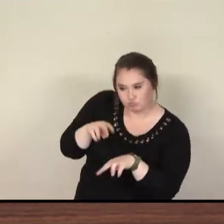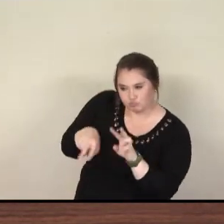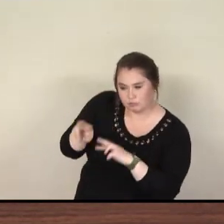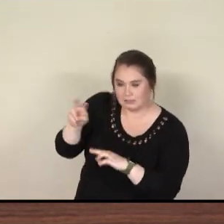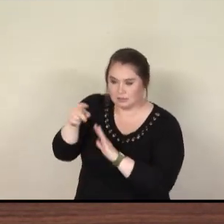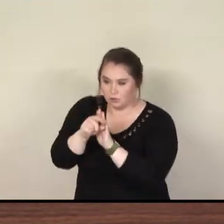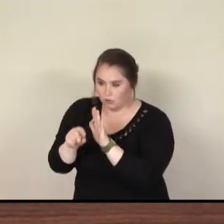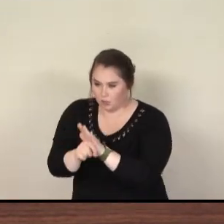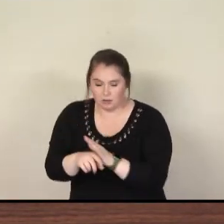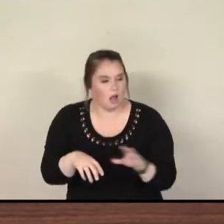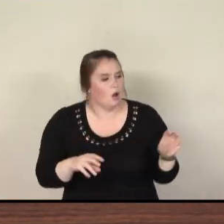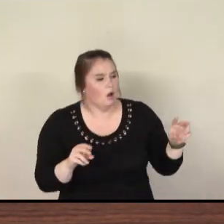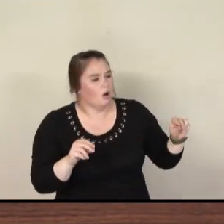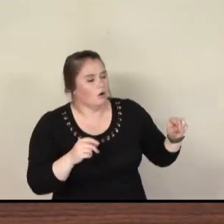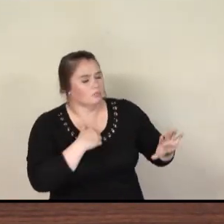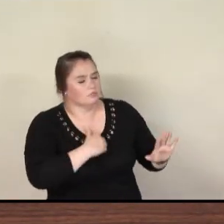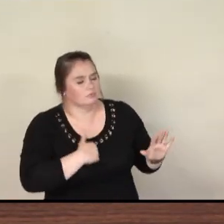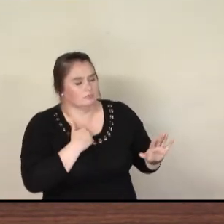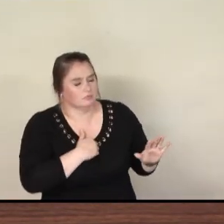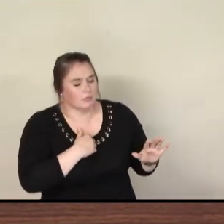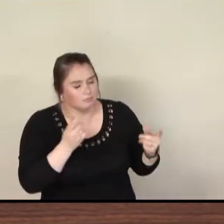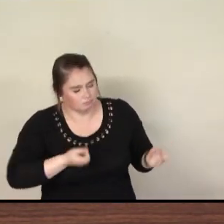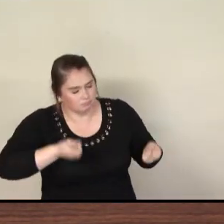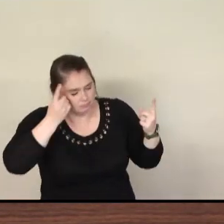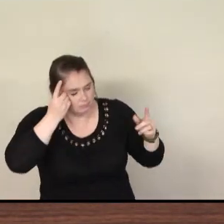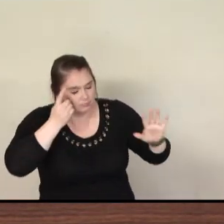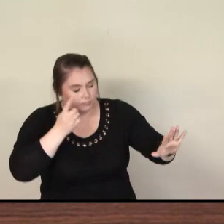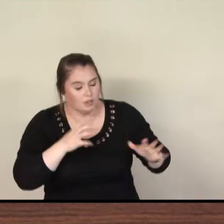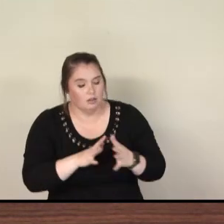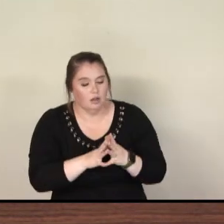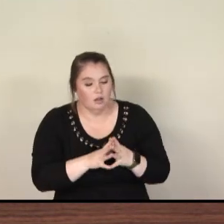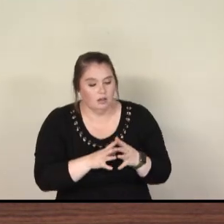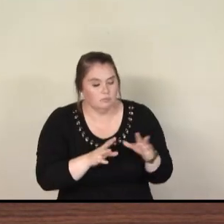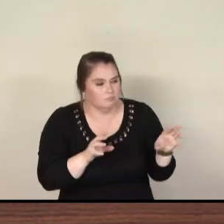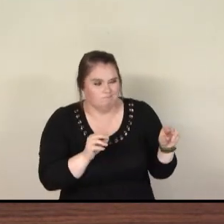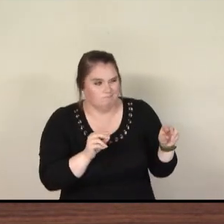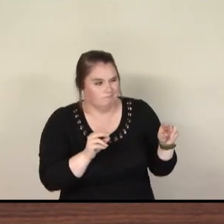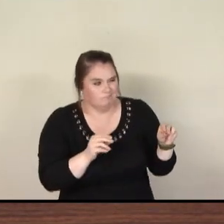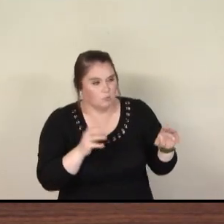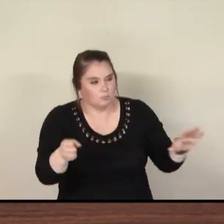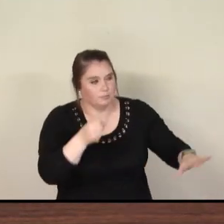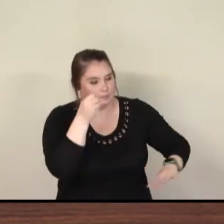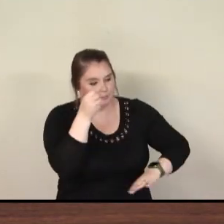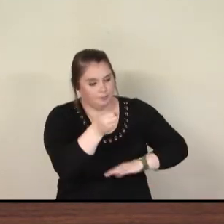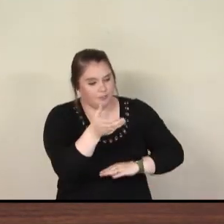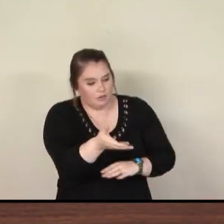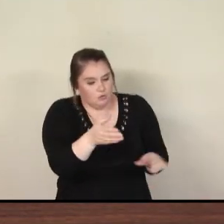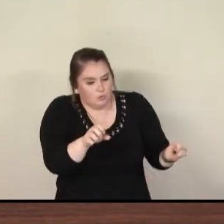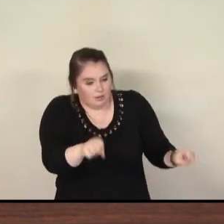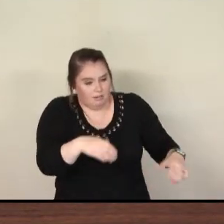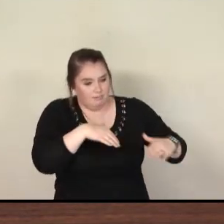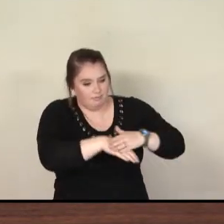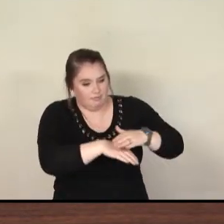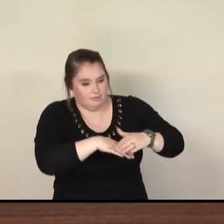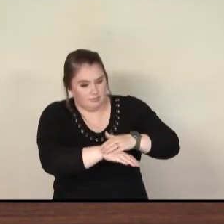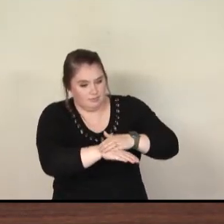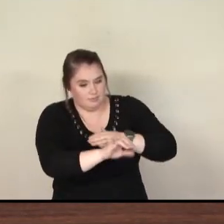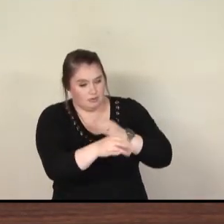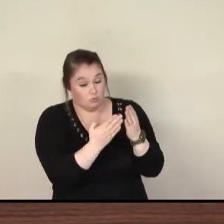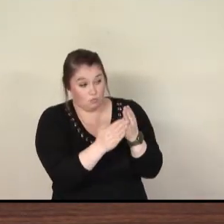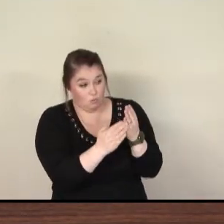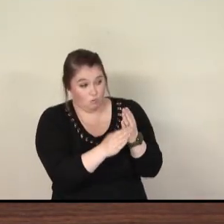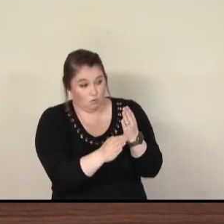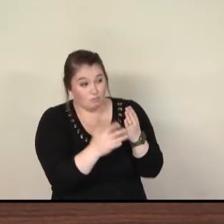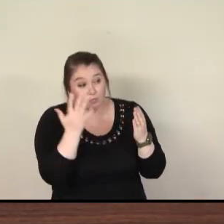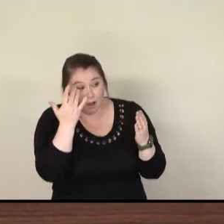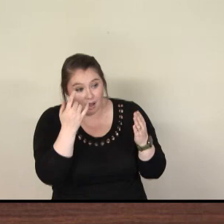second grade or? Oh, no, thank you for that. I'm sorry, I'm with you now. No, we put them there so they would have access To the outside. to the door because